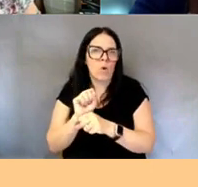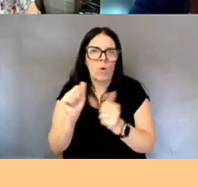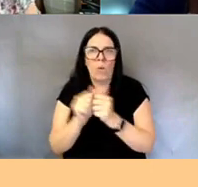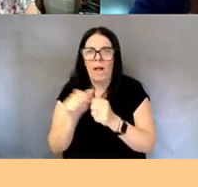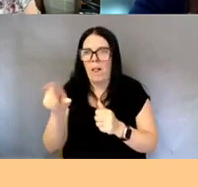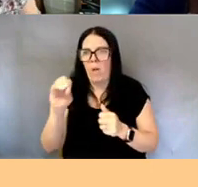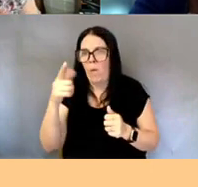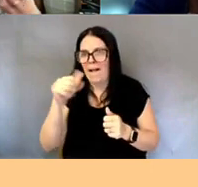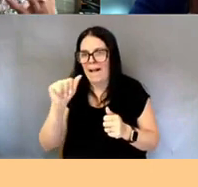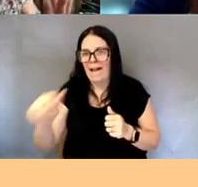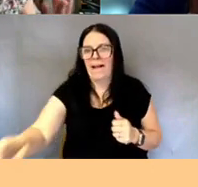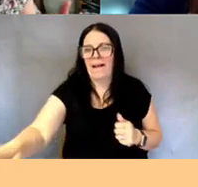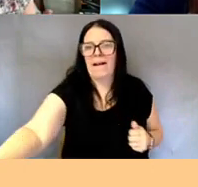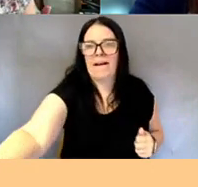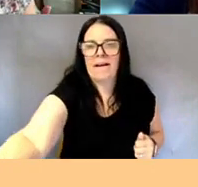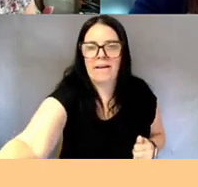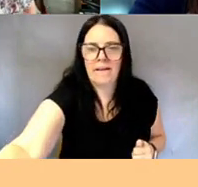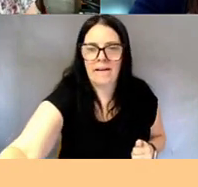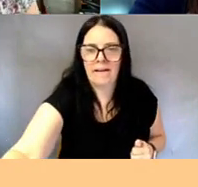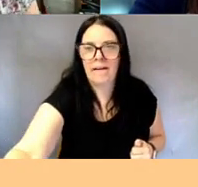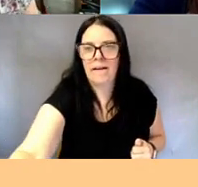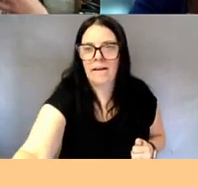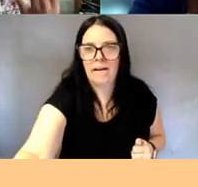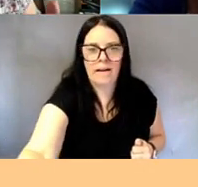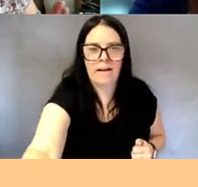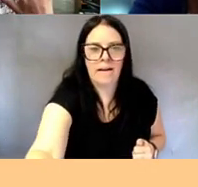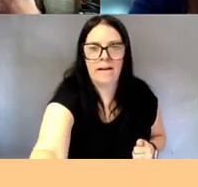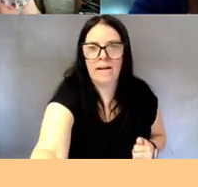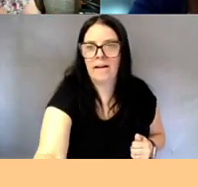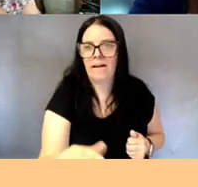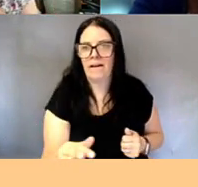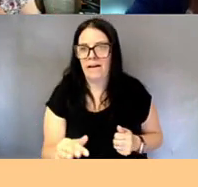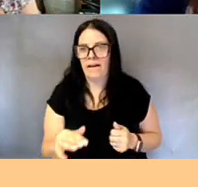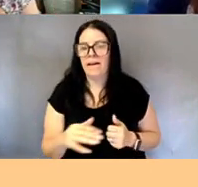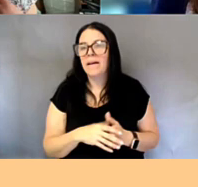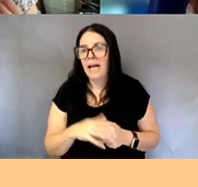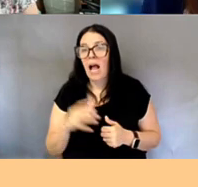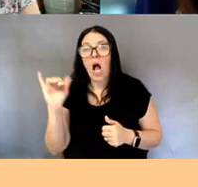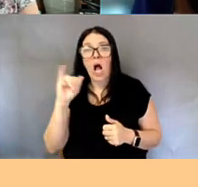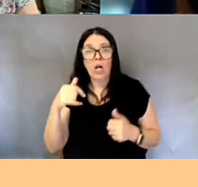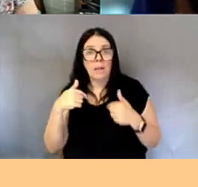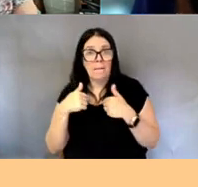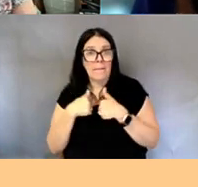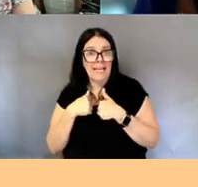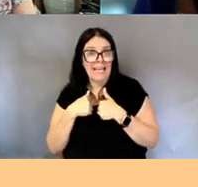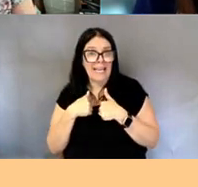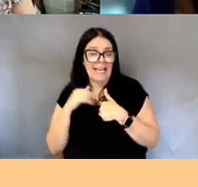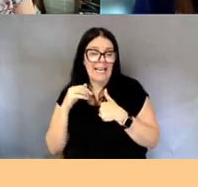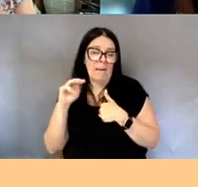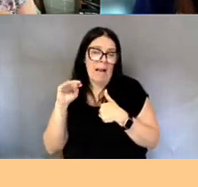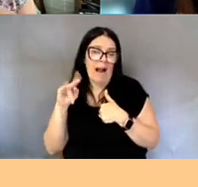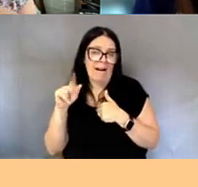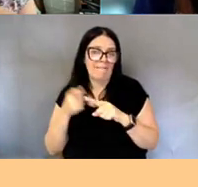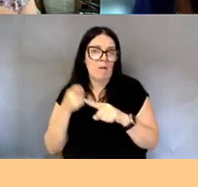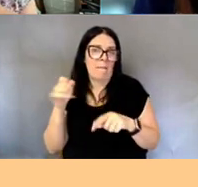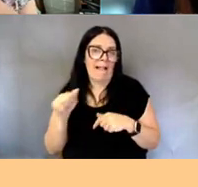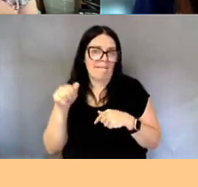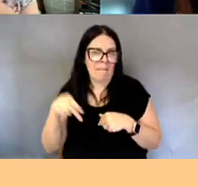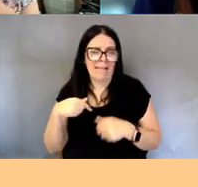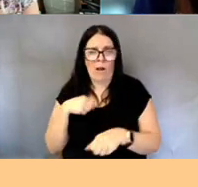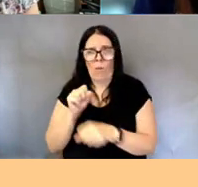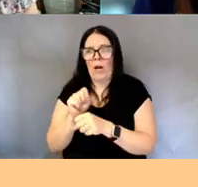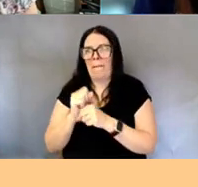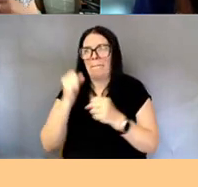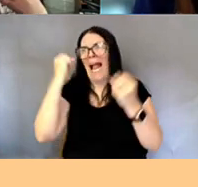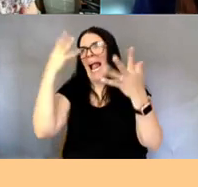group to make PAL possible. Now, also you have me, Monica from AlphaPlus. I have been with the organization for many,